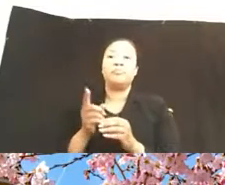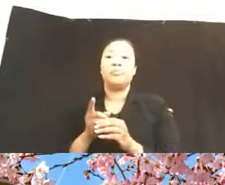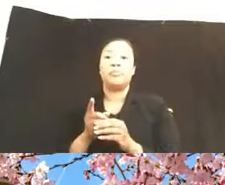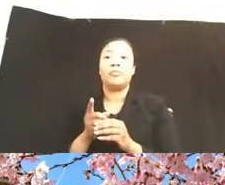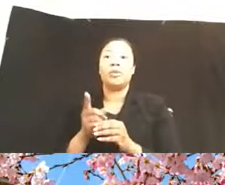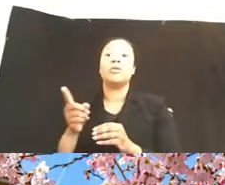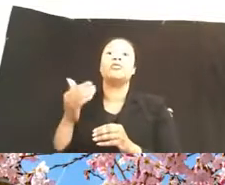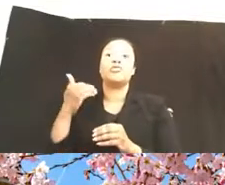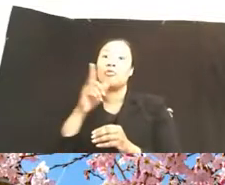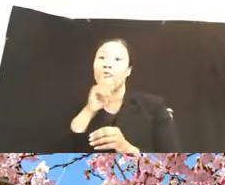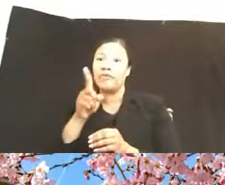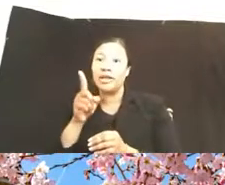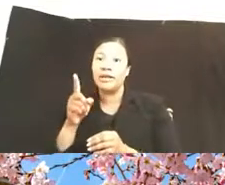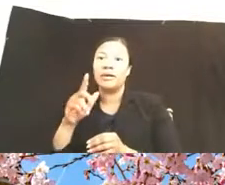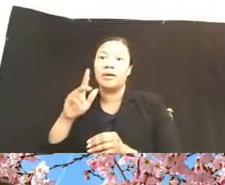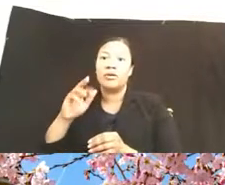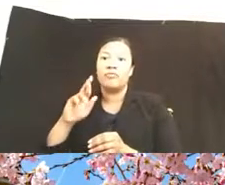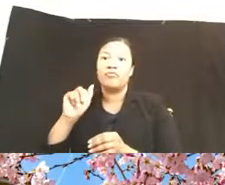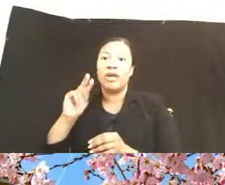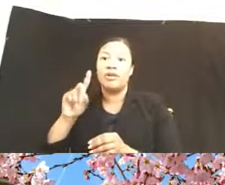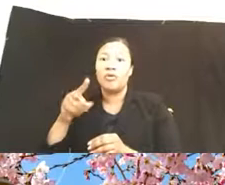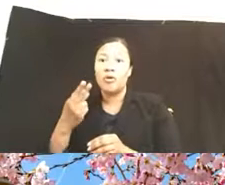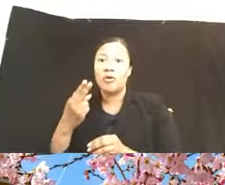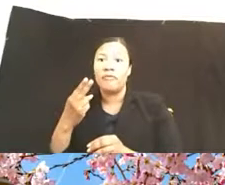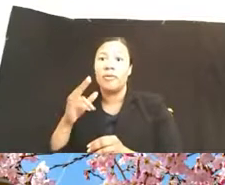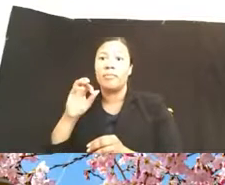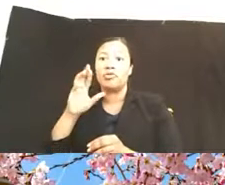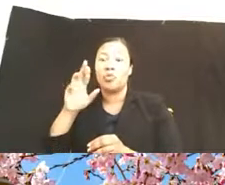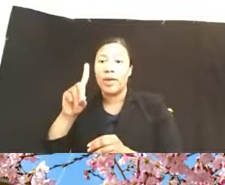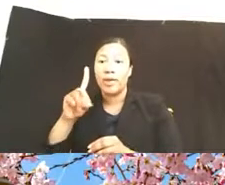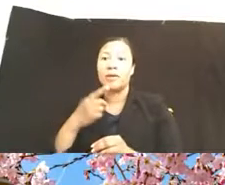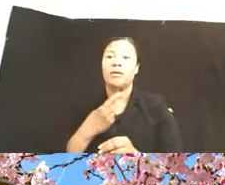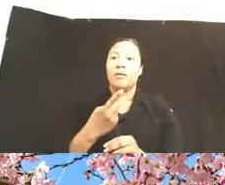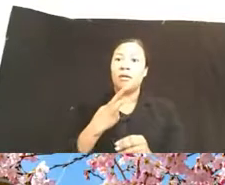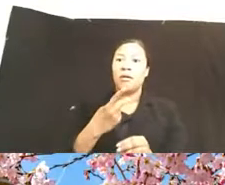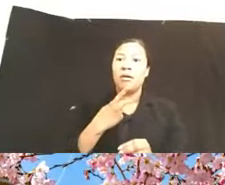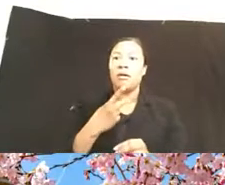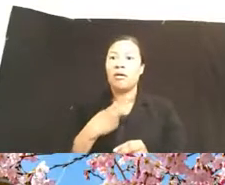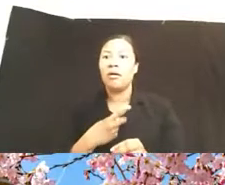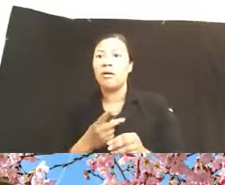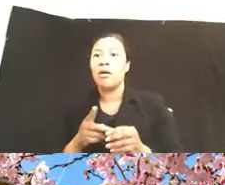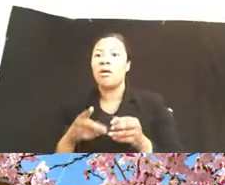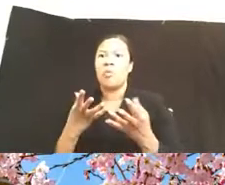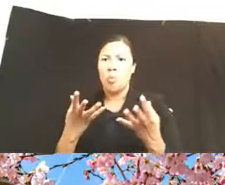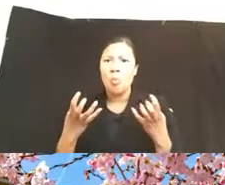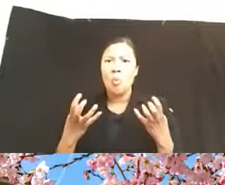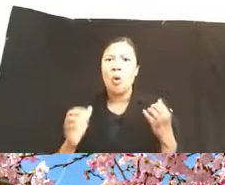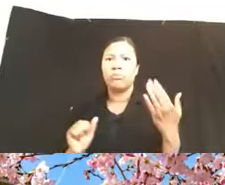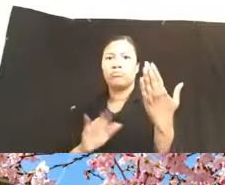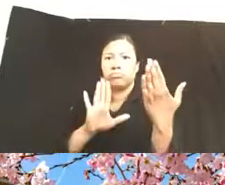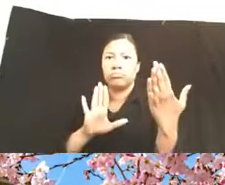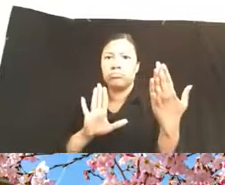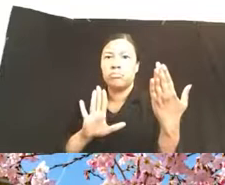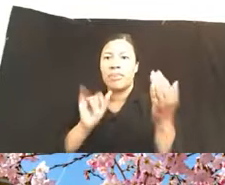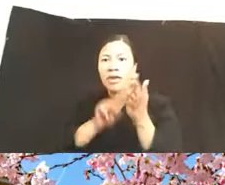heretics, right, if you may, because we insisted on challenging the emerging field not only from the class, but